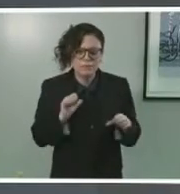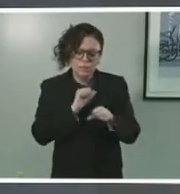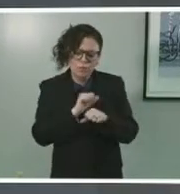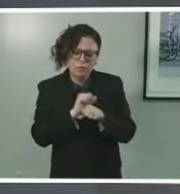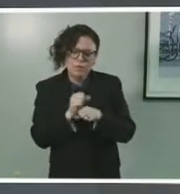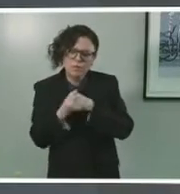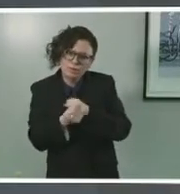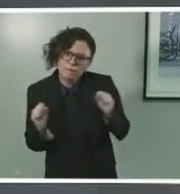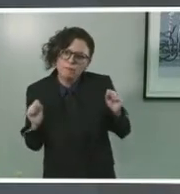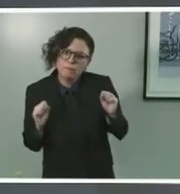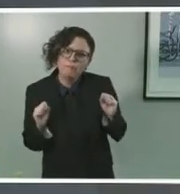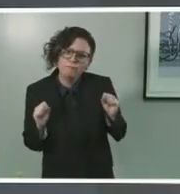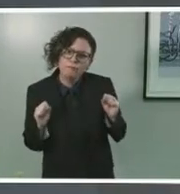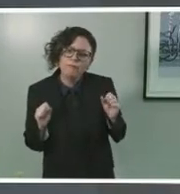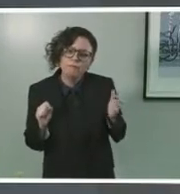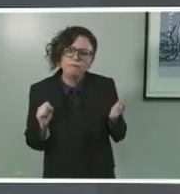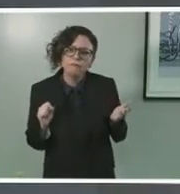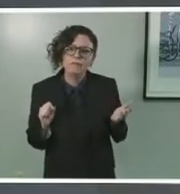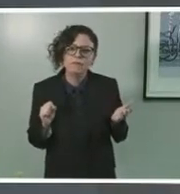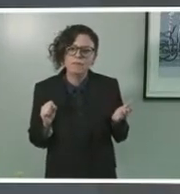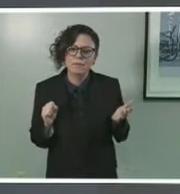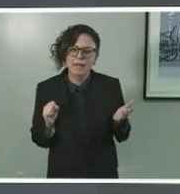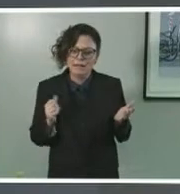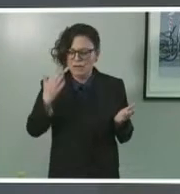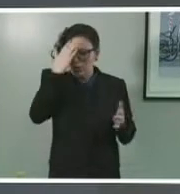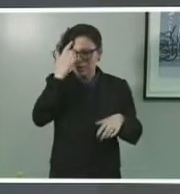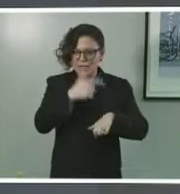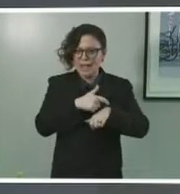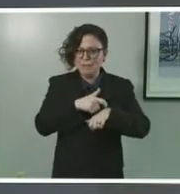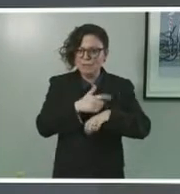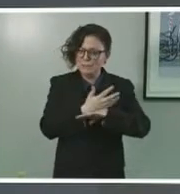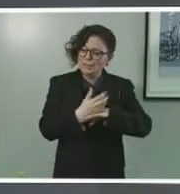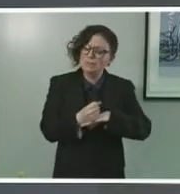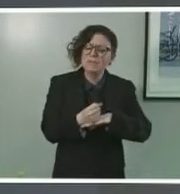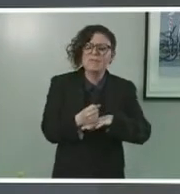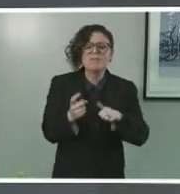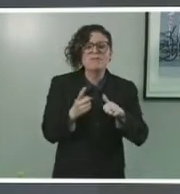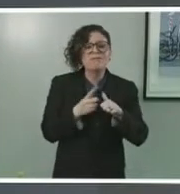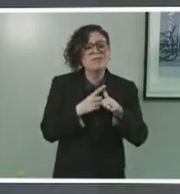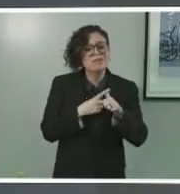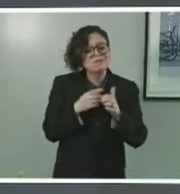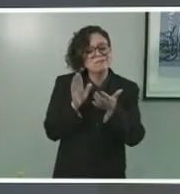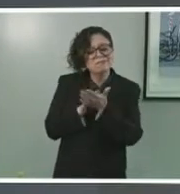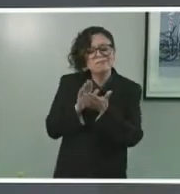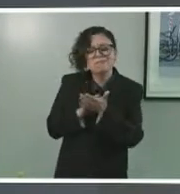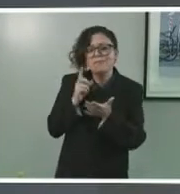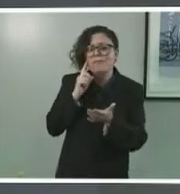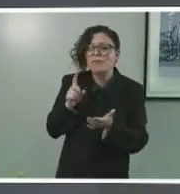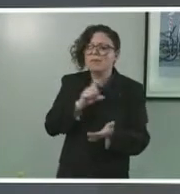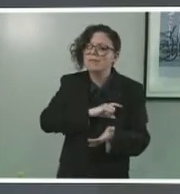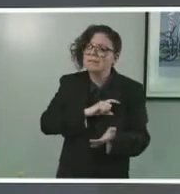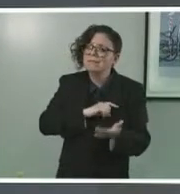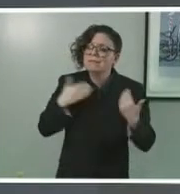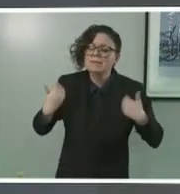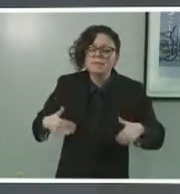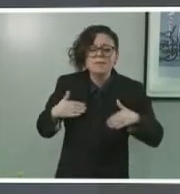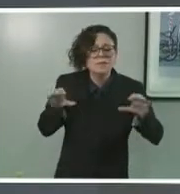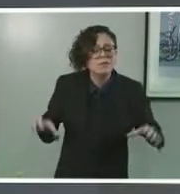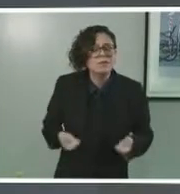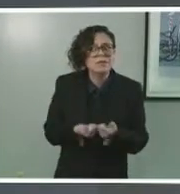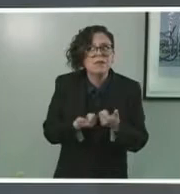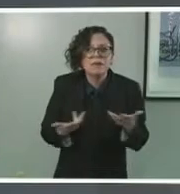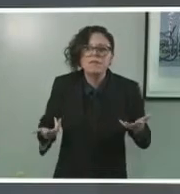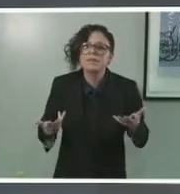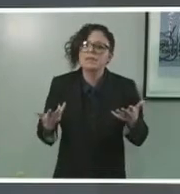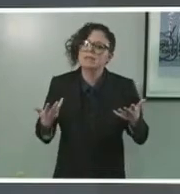I want to take this time, since we're running out of time, Jeff, to give a plug to law enforcement. They're doing an incredible job out there to try to keep everybody